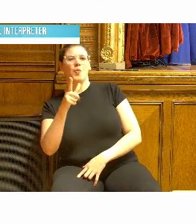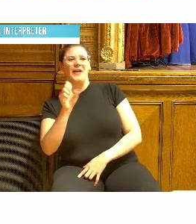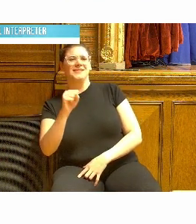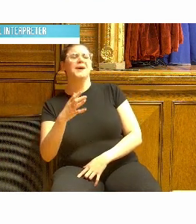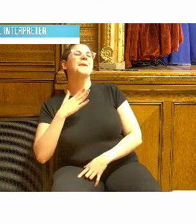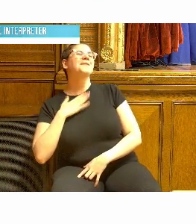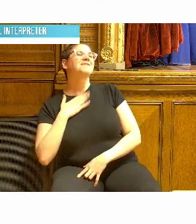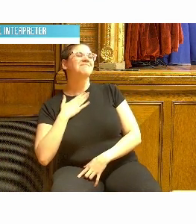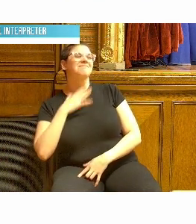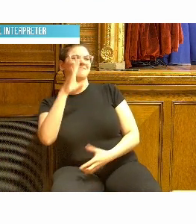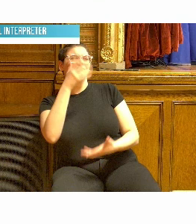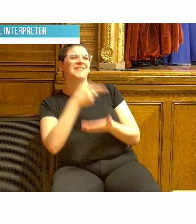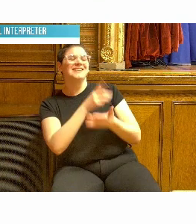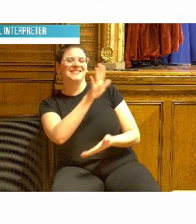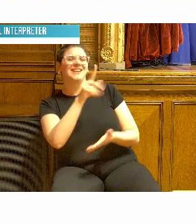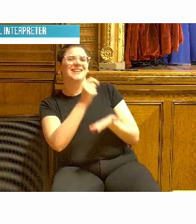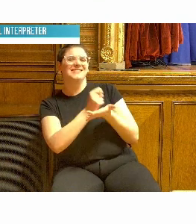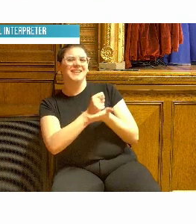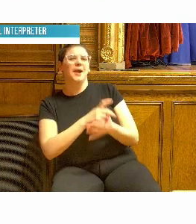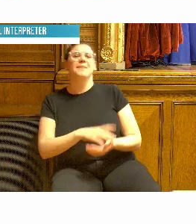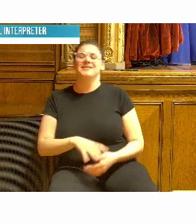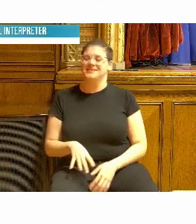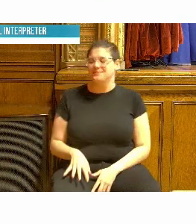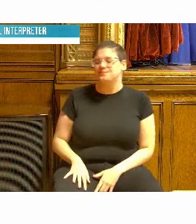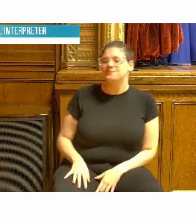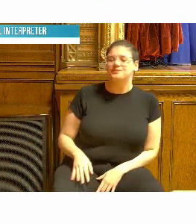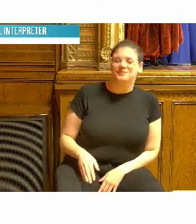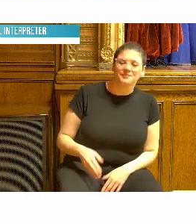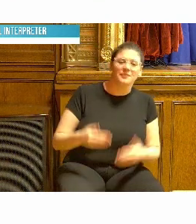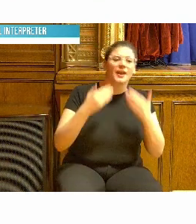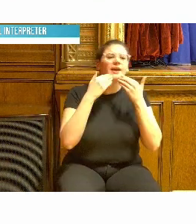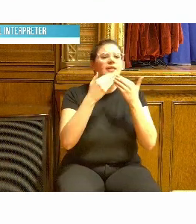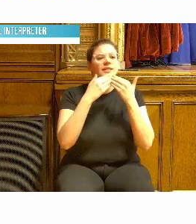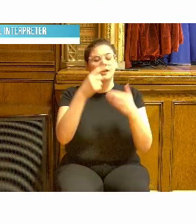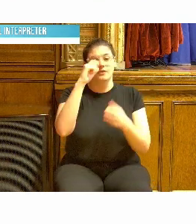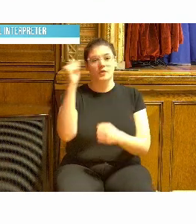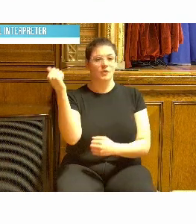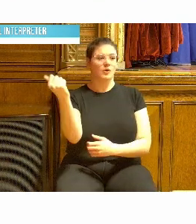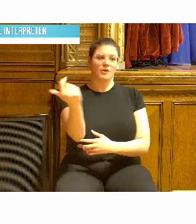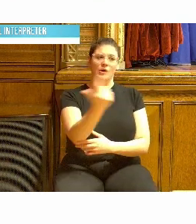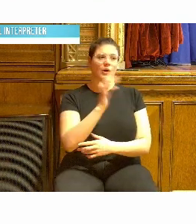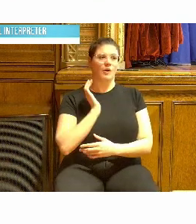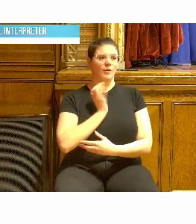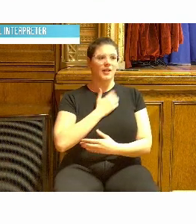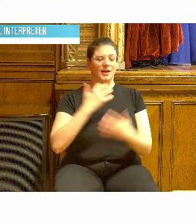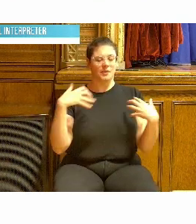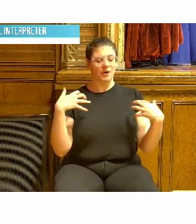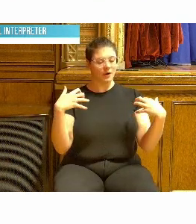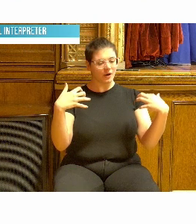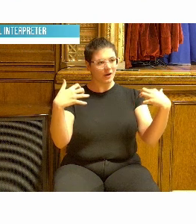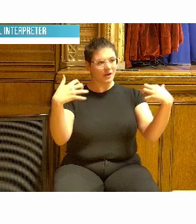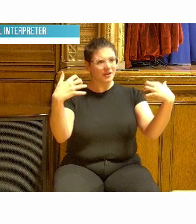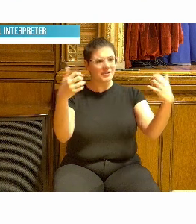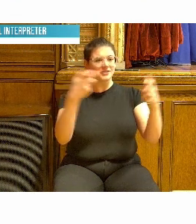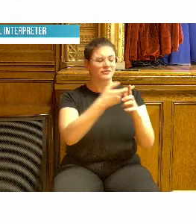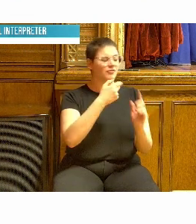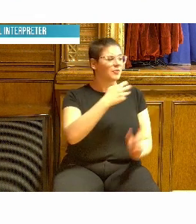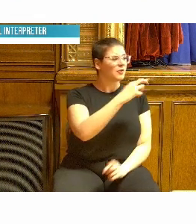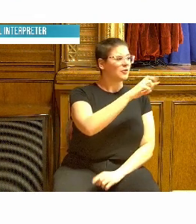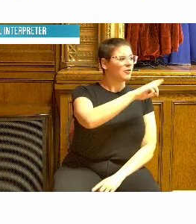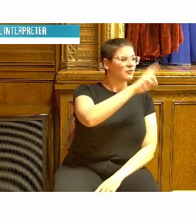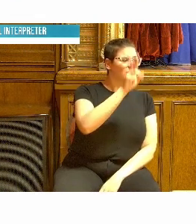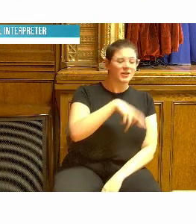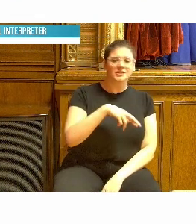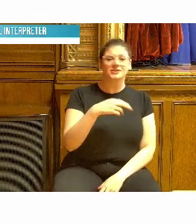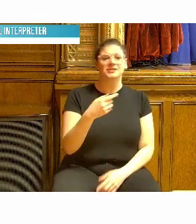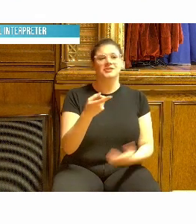So we want, first of all, we want to thank all of our audience members from Rochester that